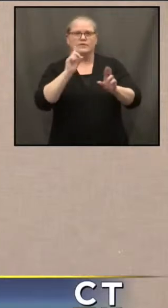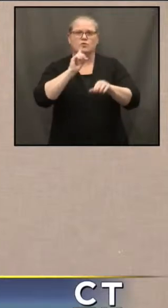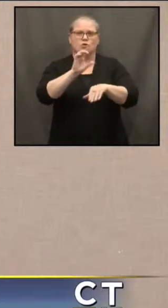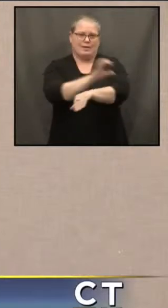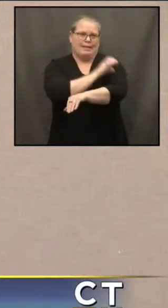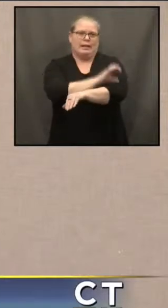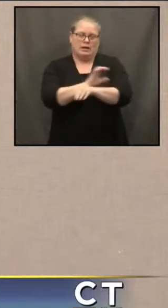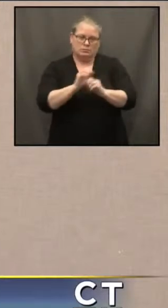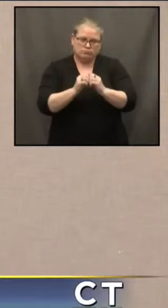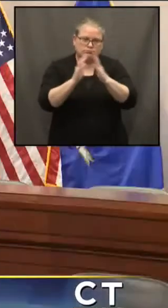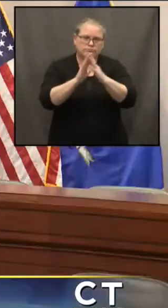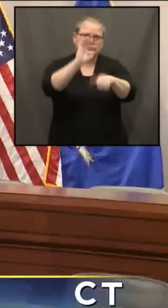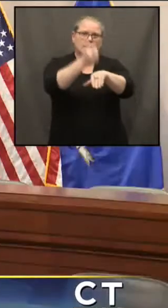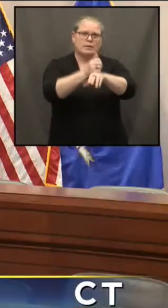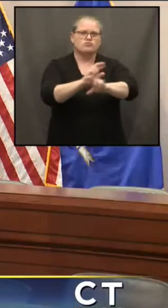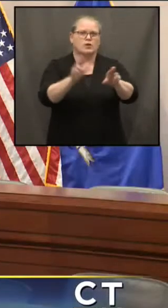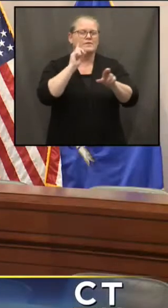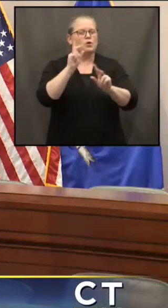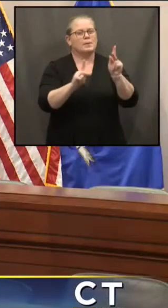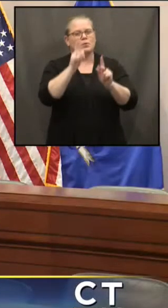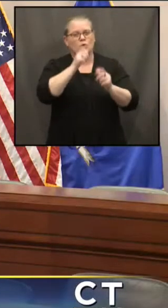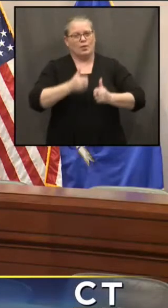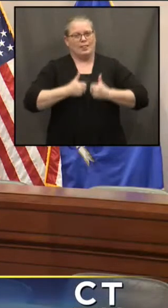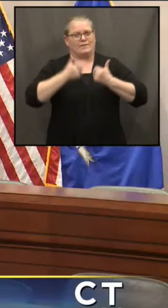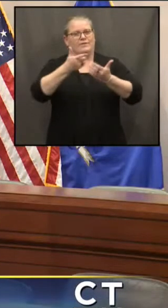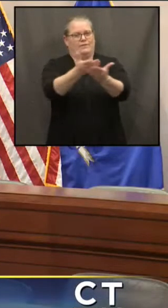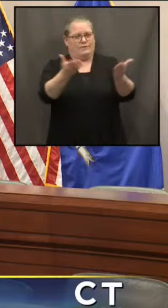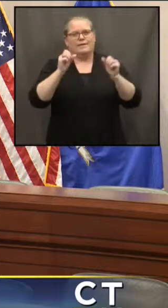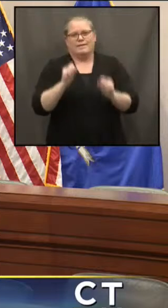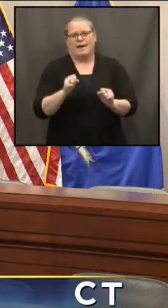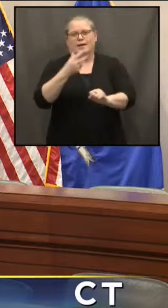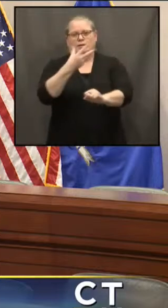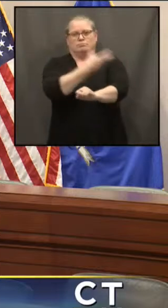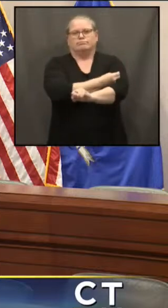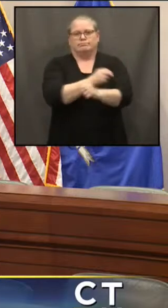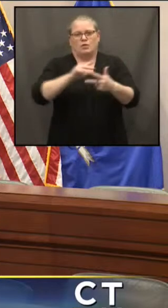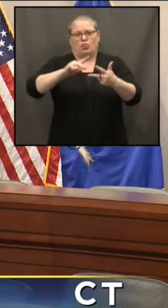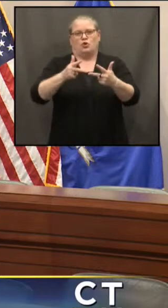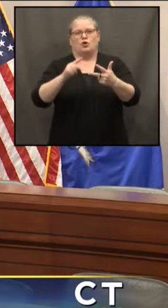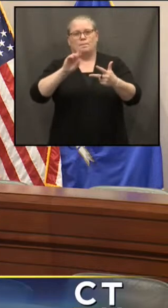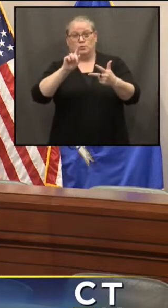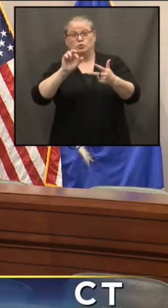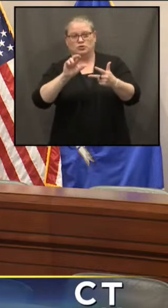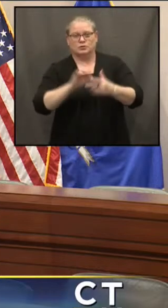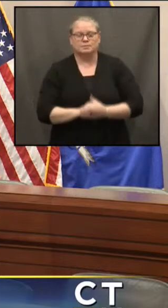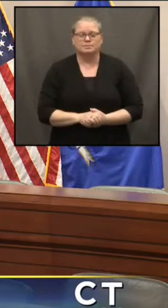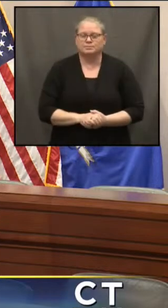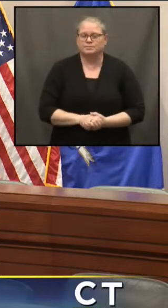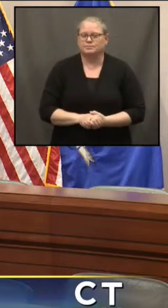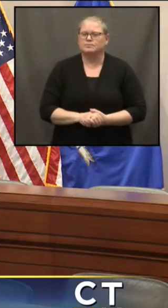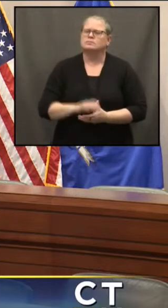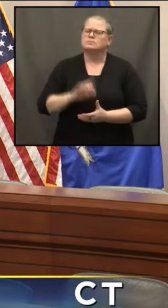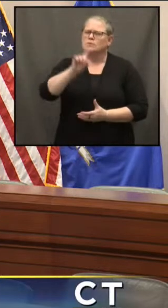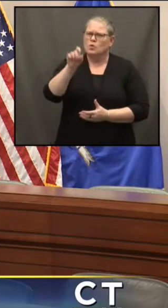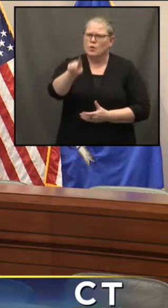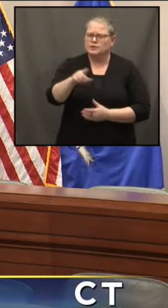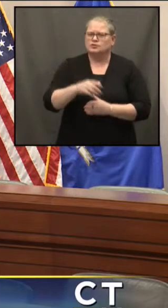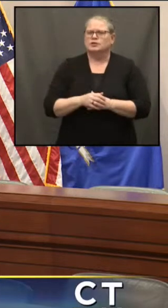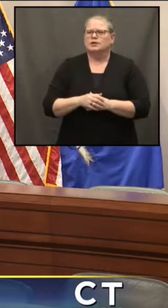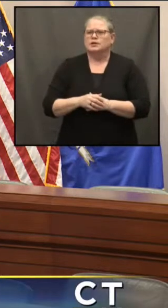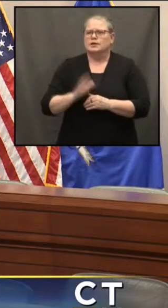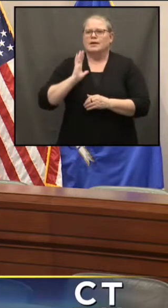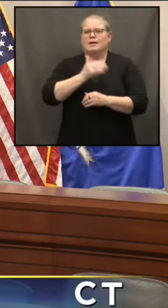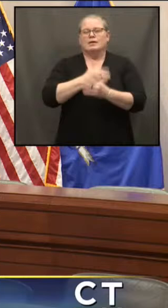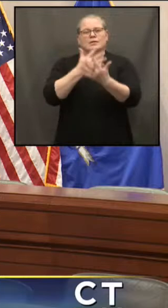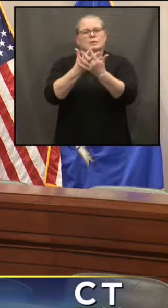Great, thank you. And another question I had was, I understand about a quarter of the state's correctional workers are still not vaccinated